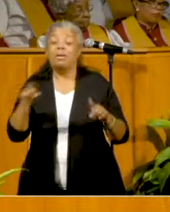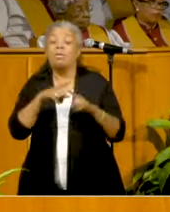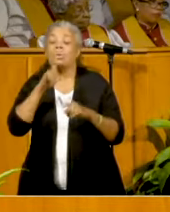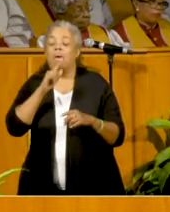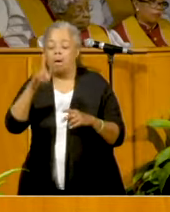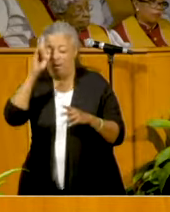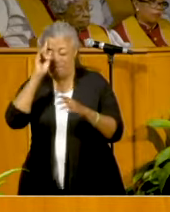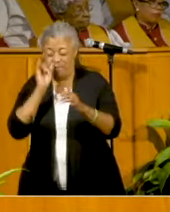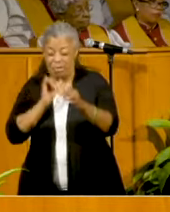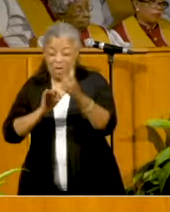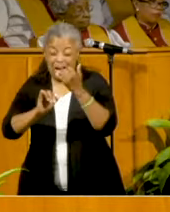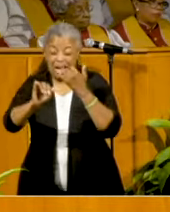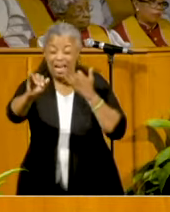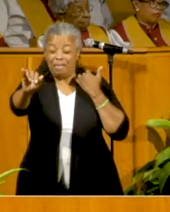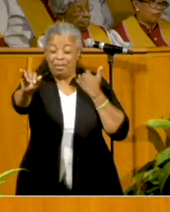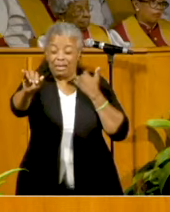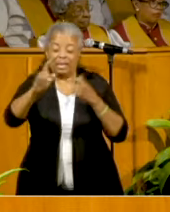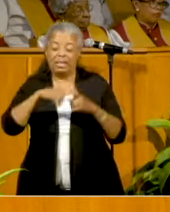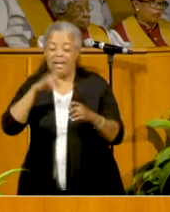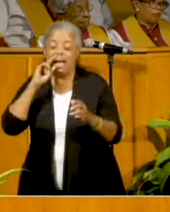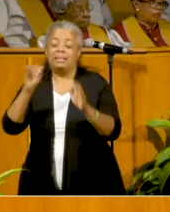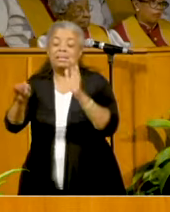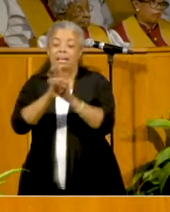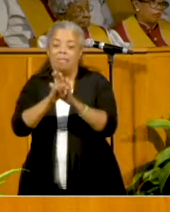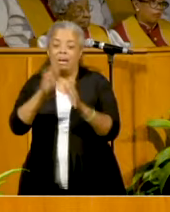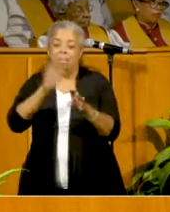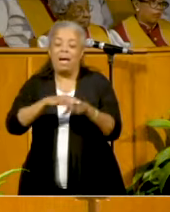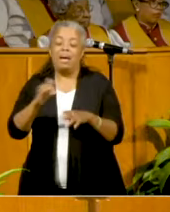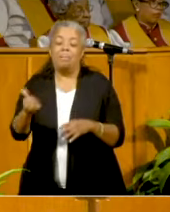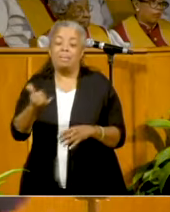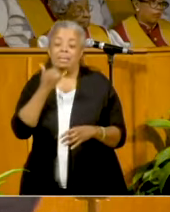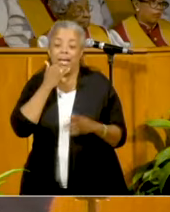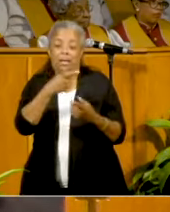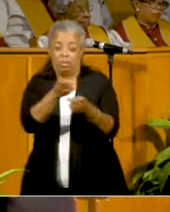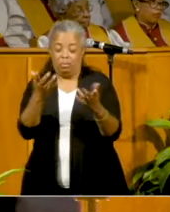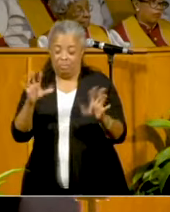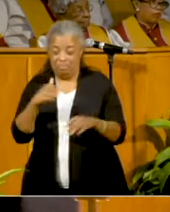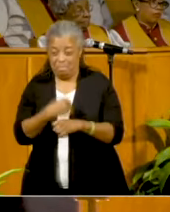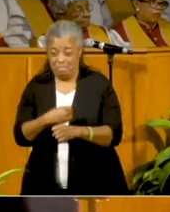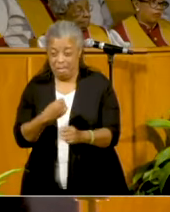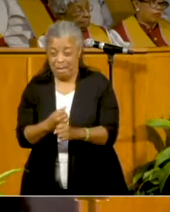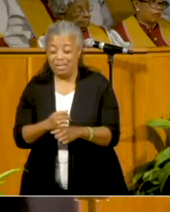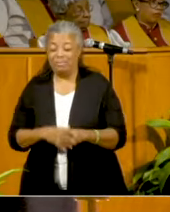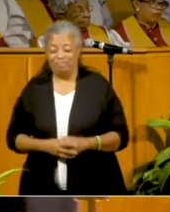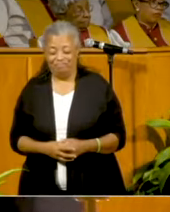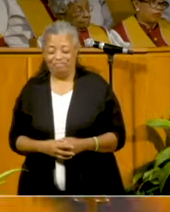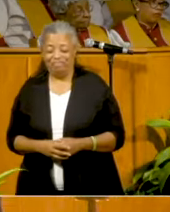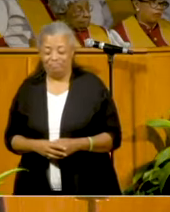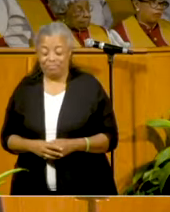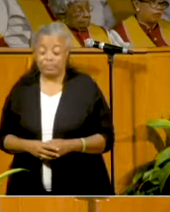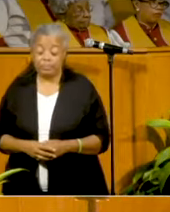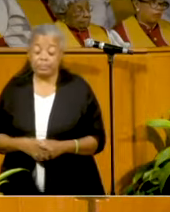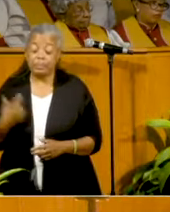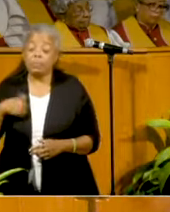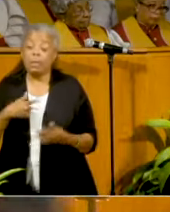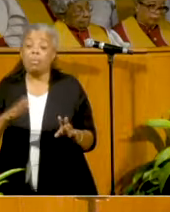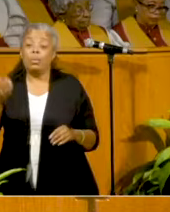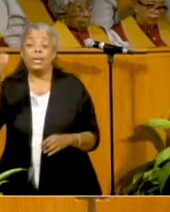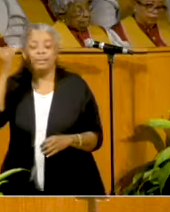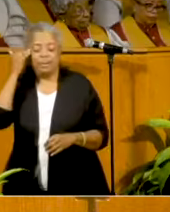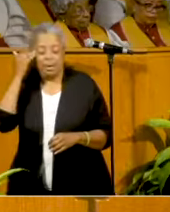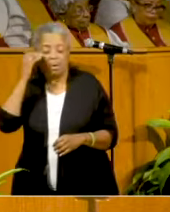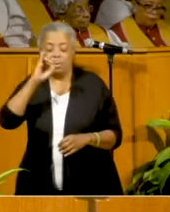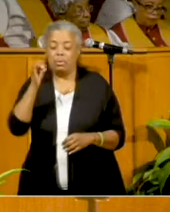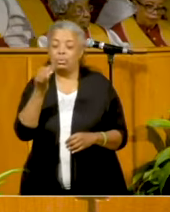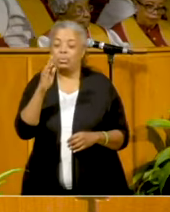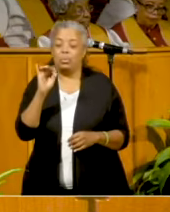are eternally identified by a mistake you have made. So we know